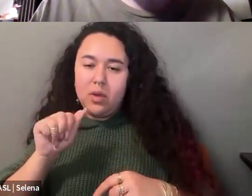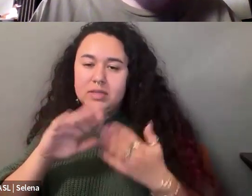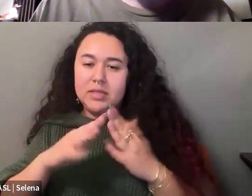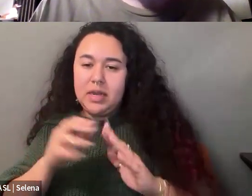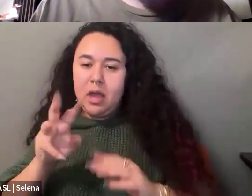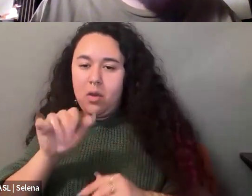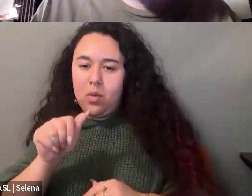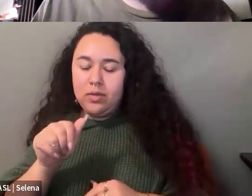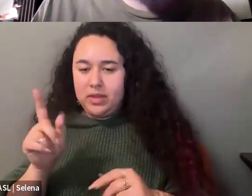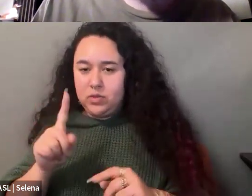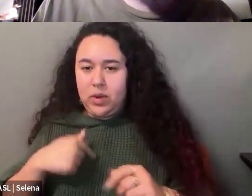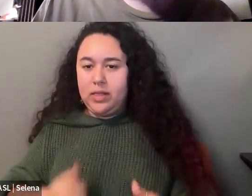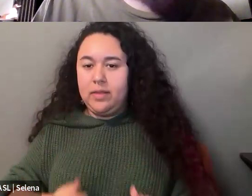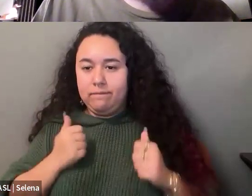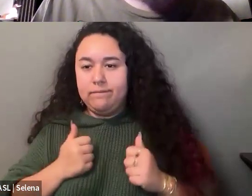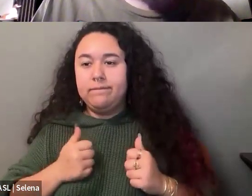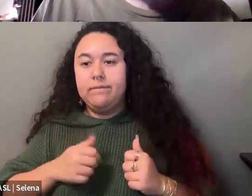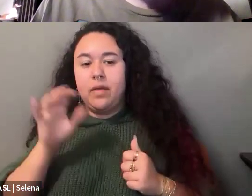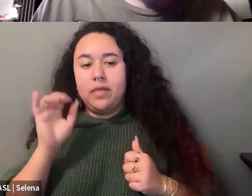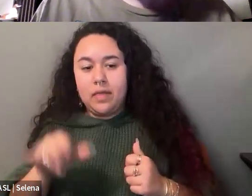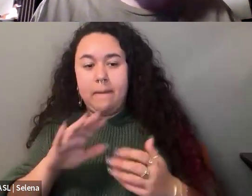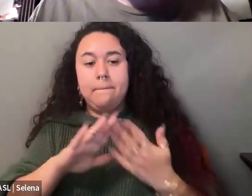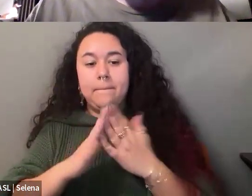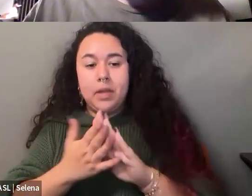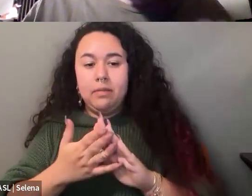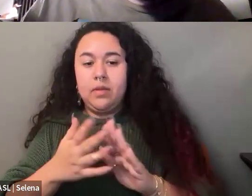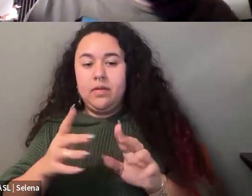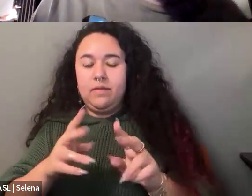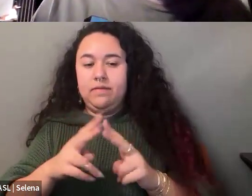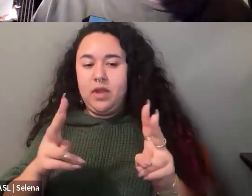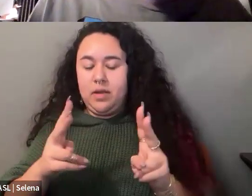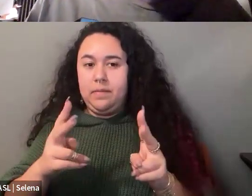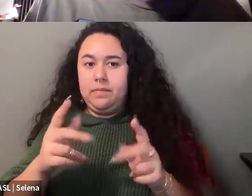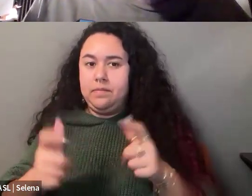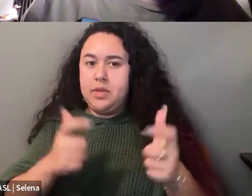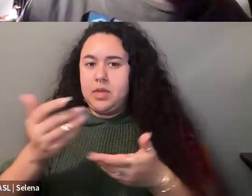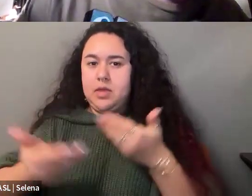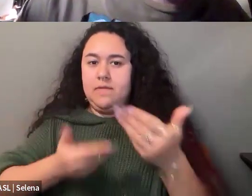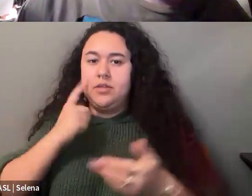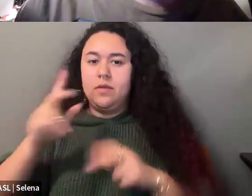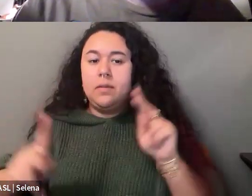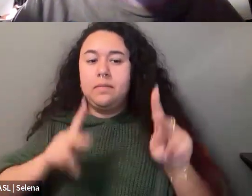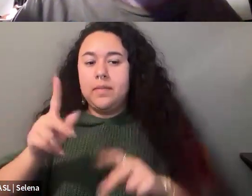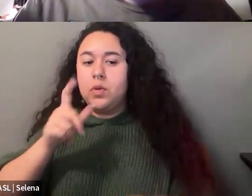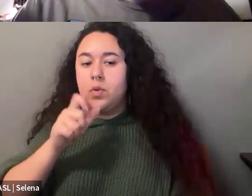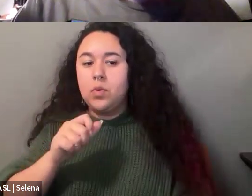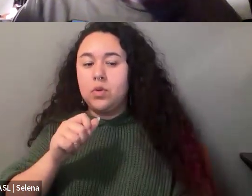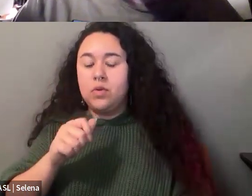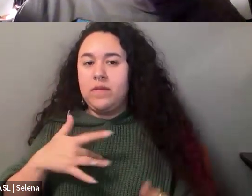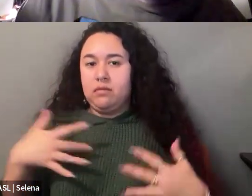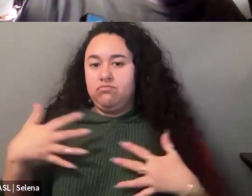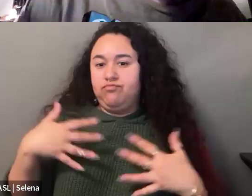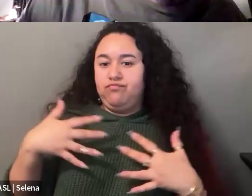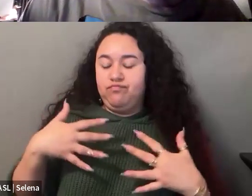And it actually ended up being such an invitation to people who were